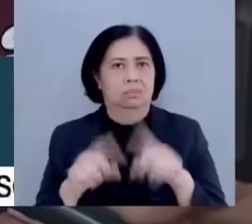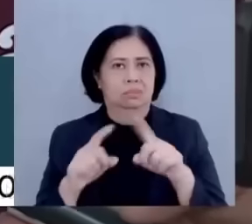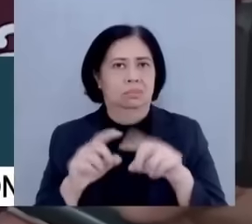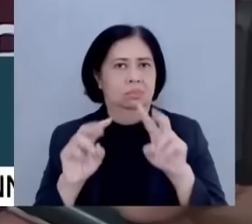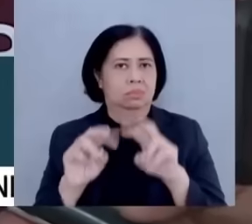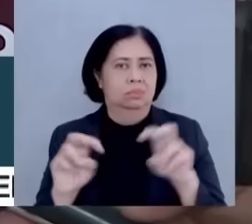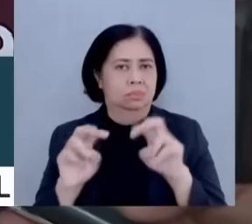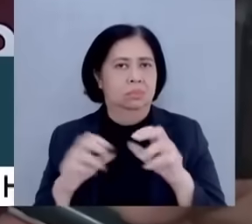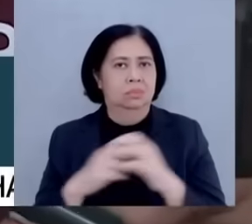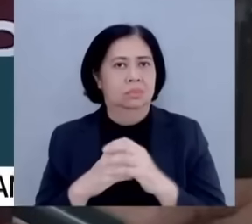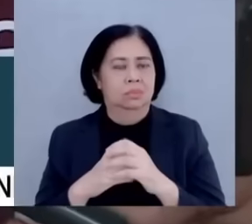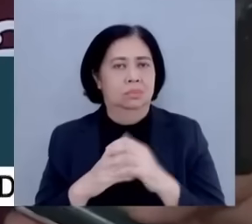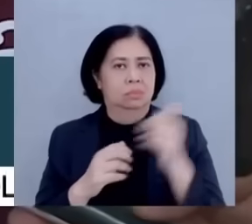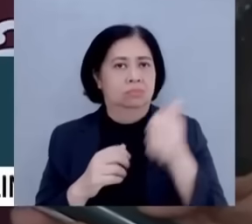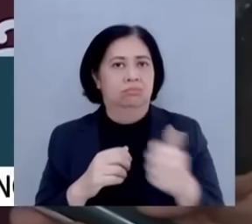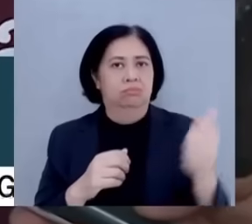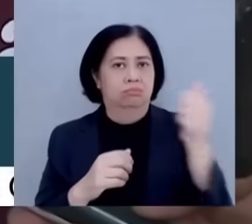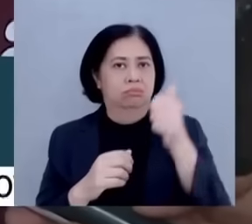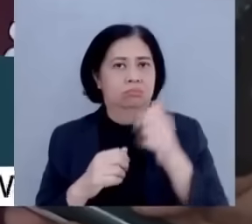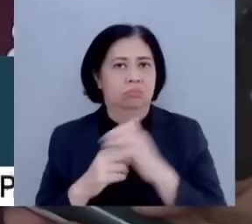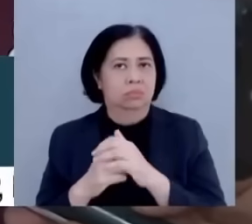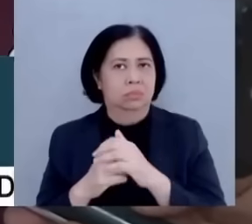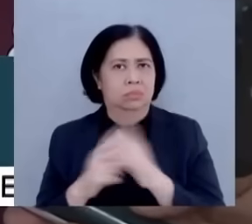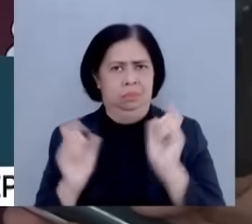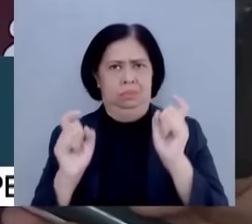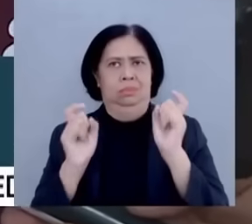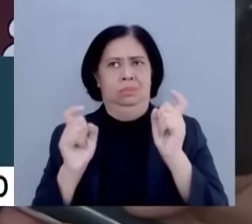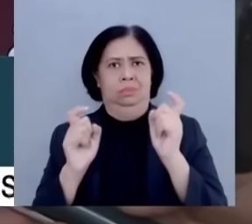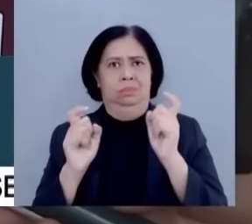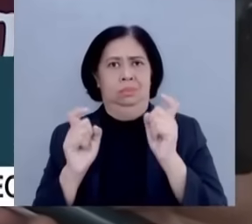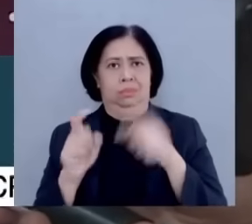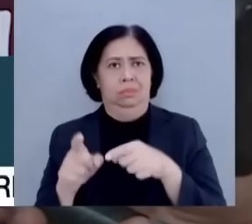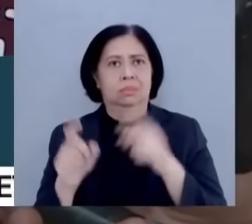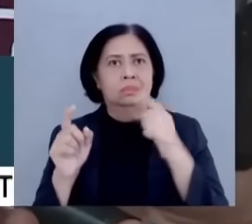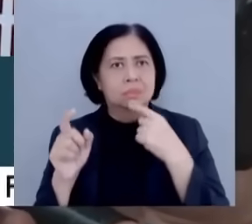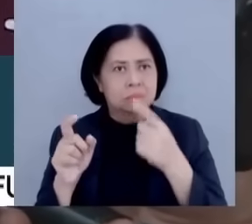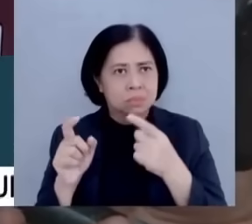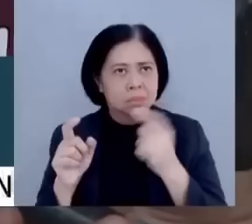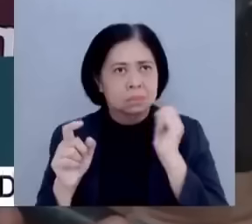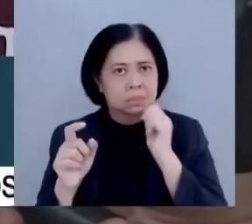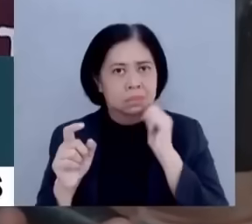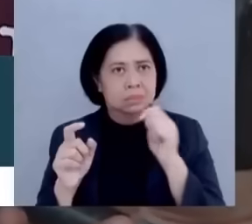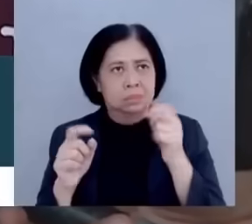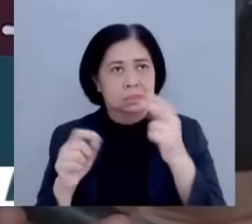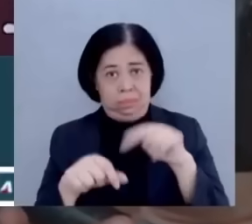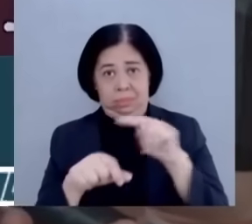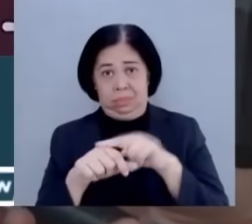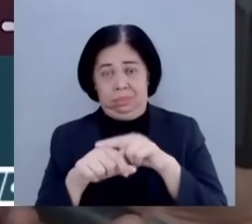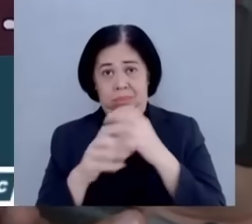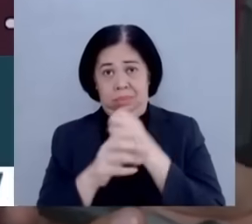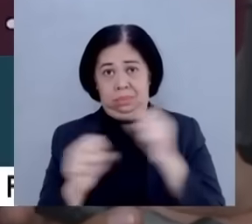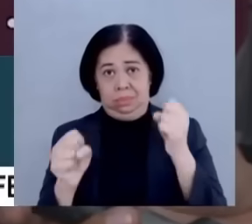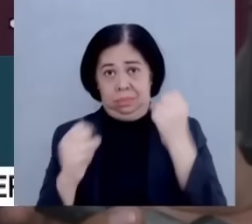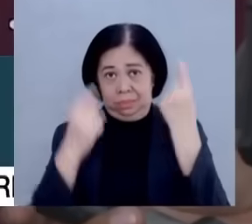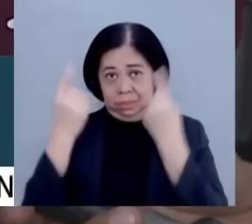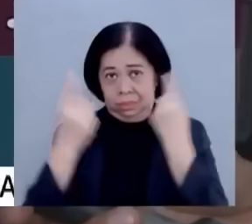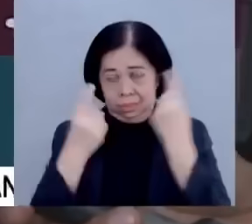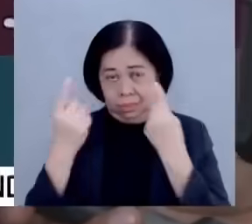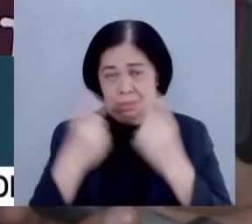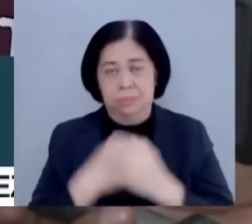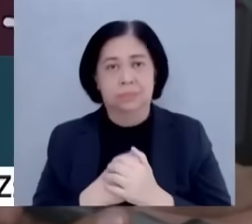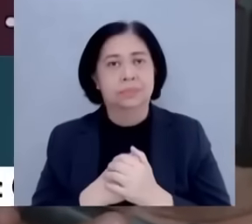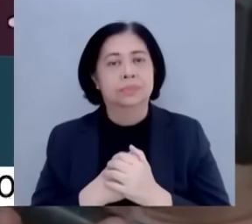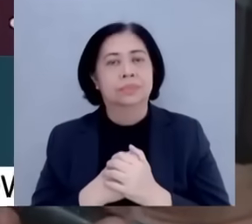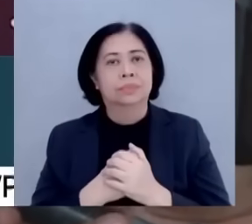investigation, authorities were quick to consider this a national security concern.